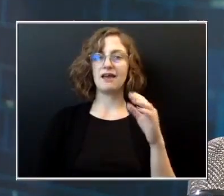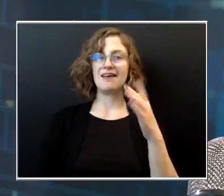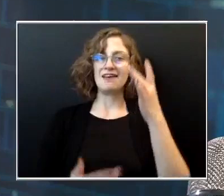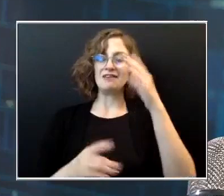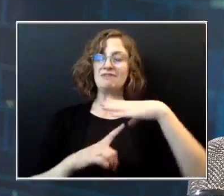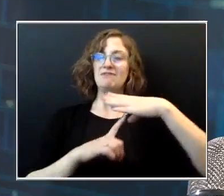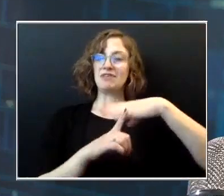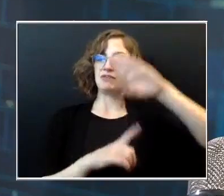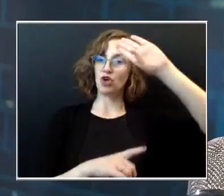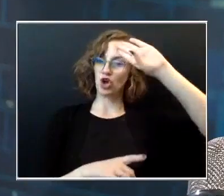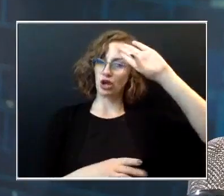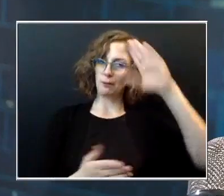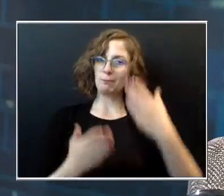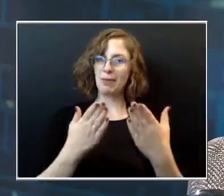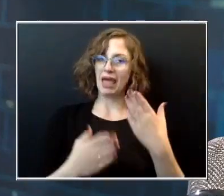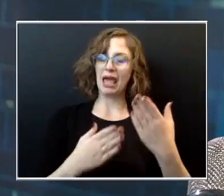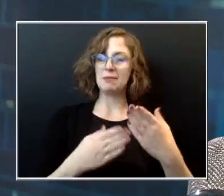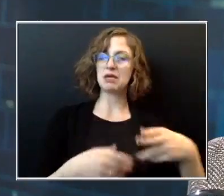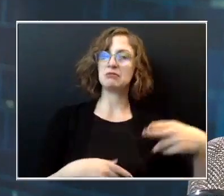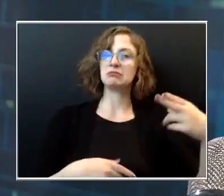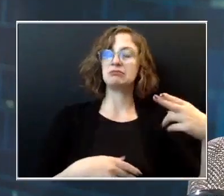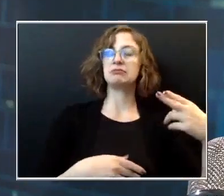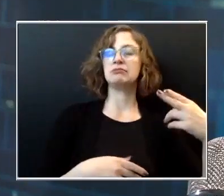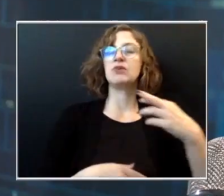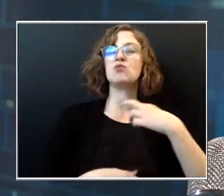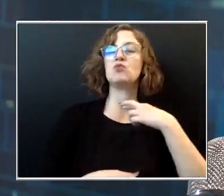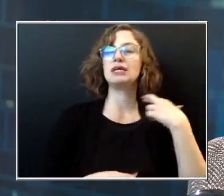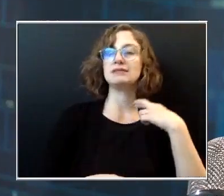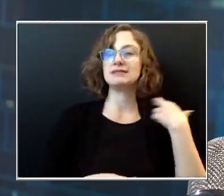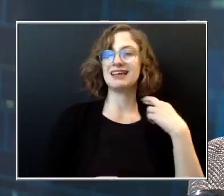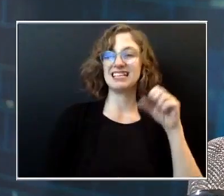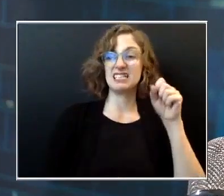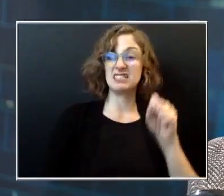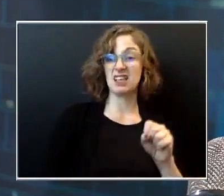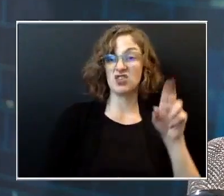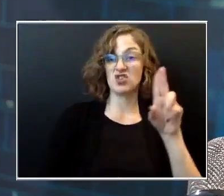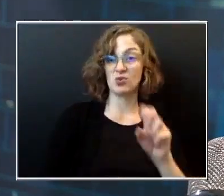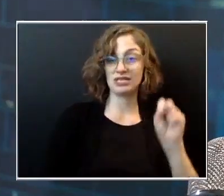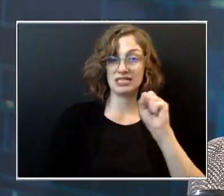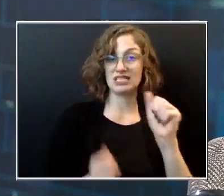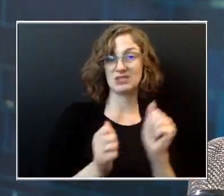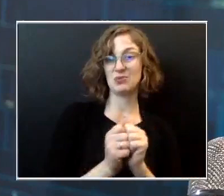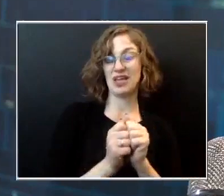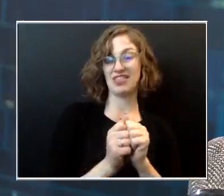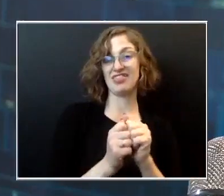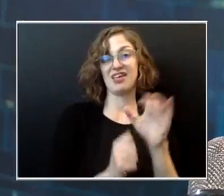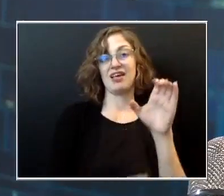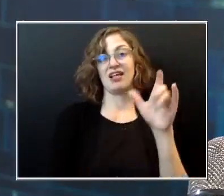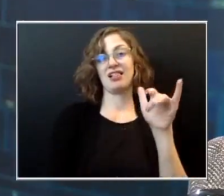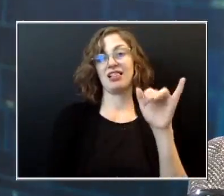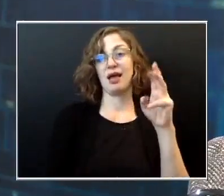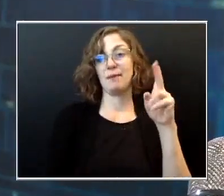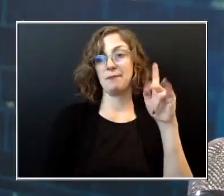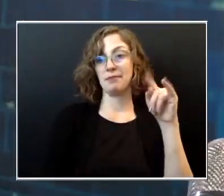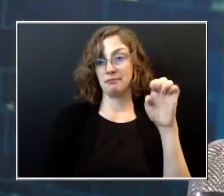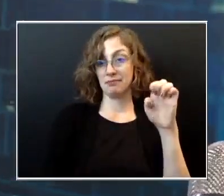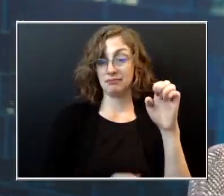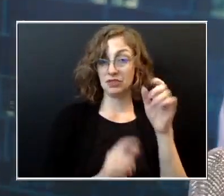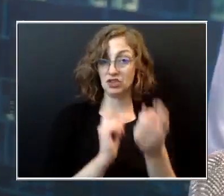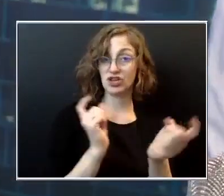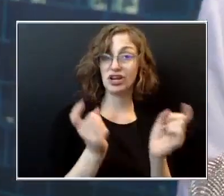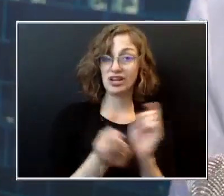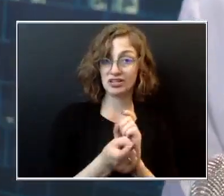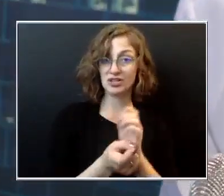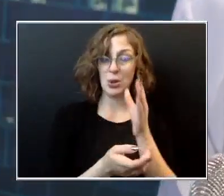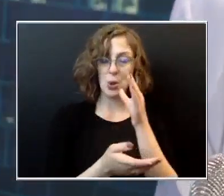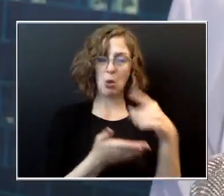States with climate change. So something to think about. Next time Hawk and I are here together, we'll talk a little bit about the meaning of dengue